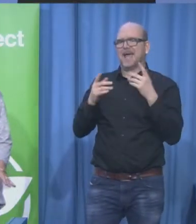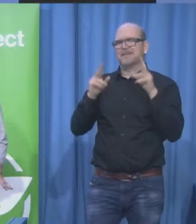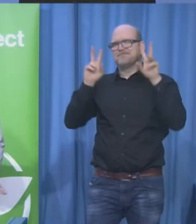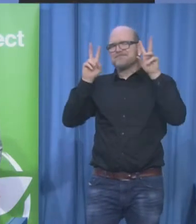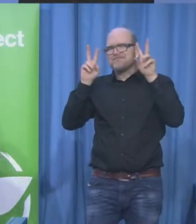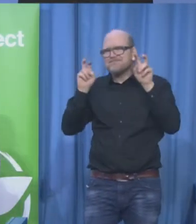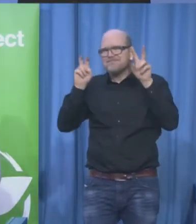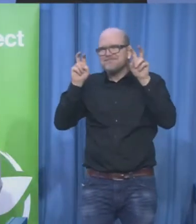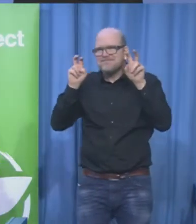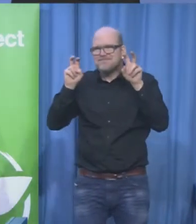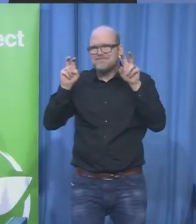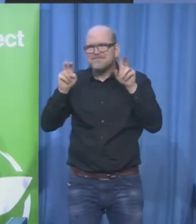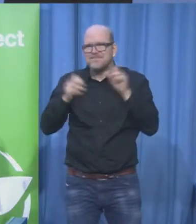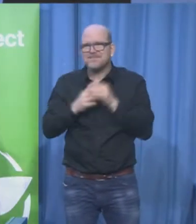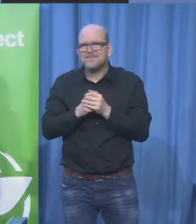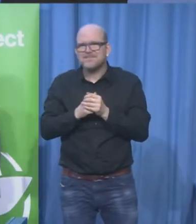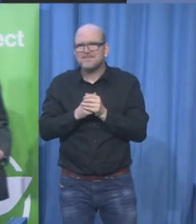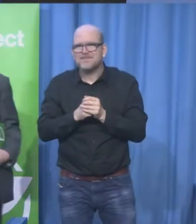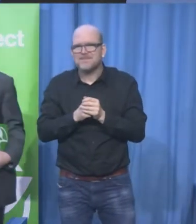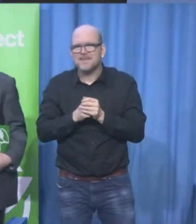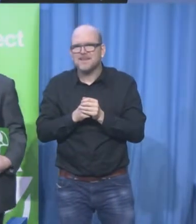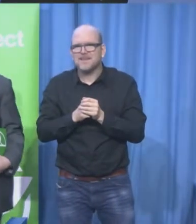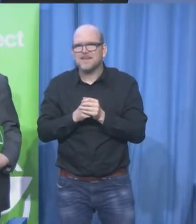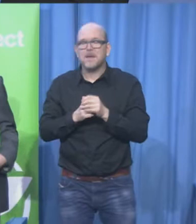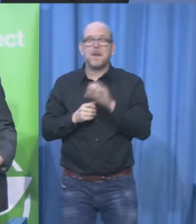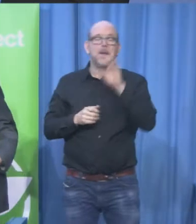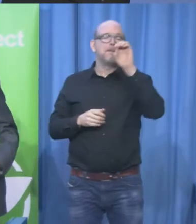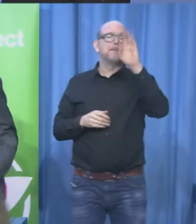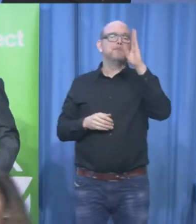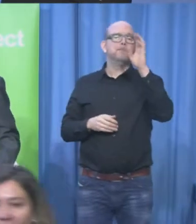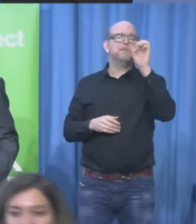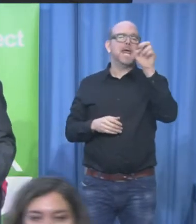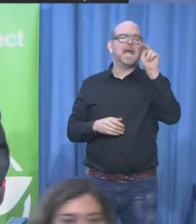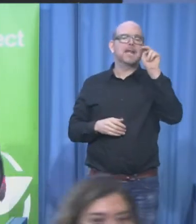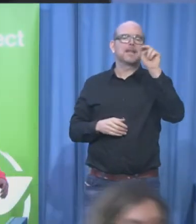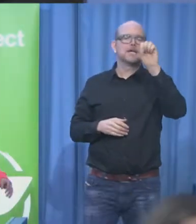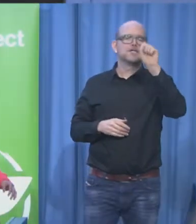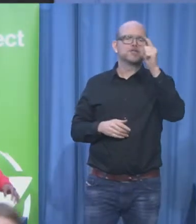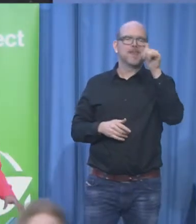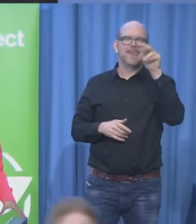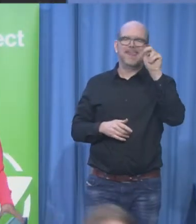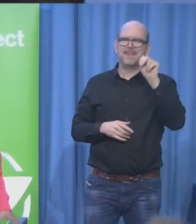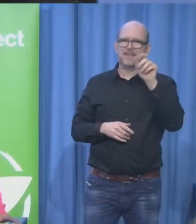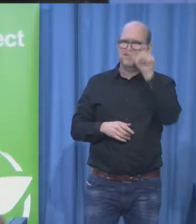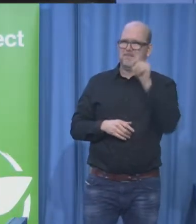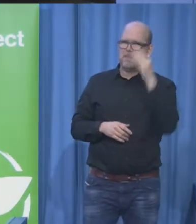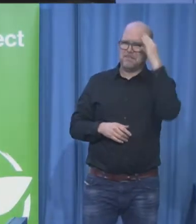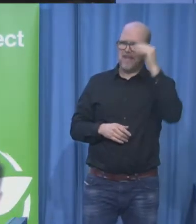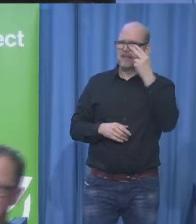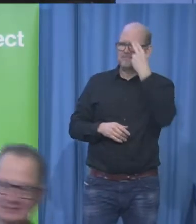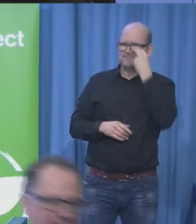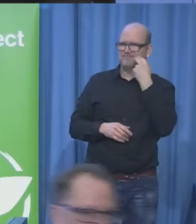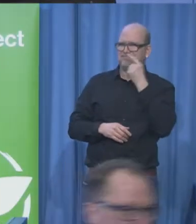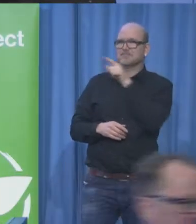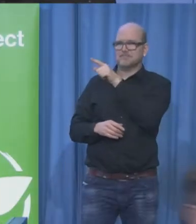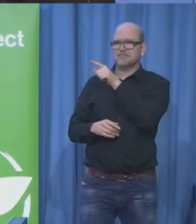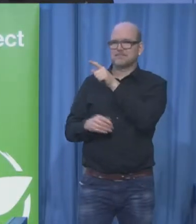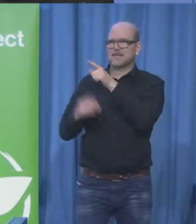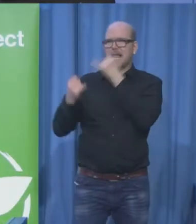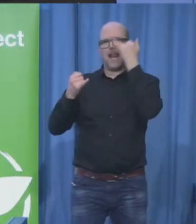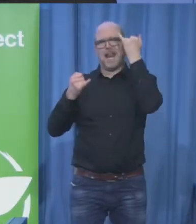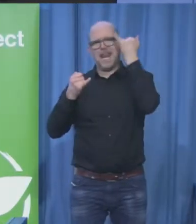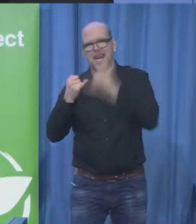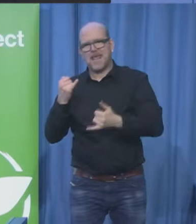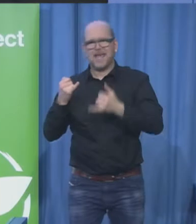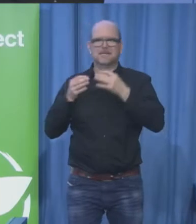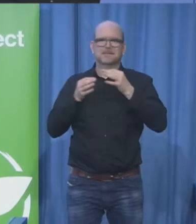join us to give his one or two last pearls of wisdom, Honourable Justice, about what your experience as the conference has been. I know you